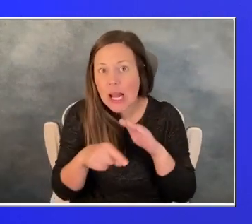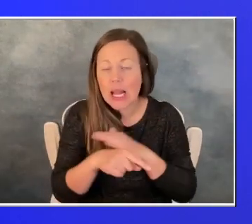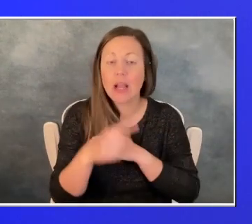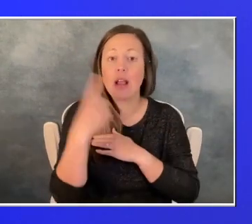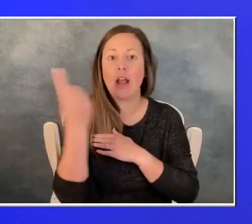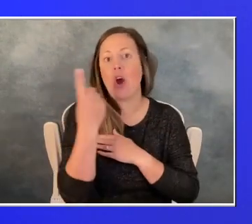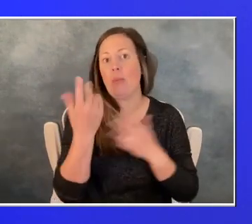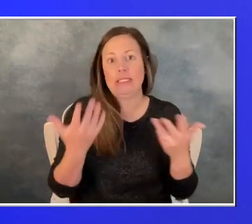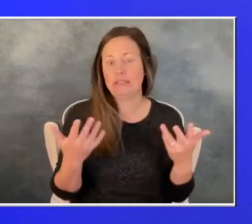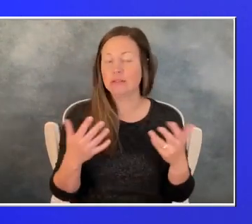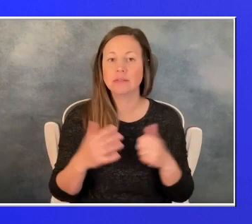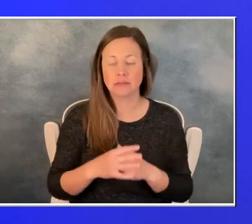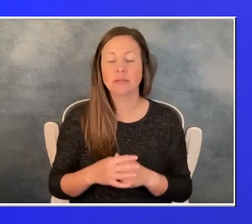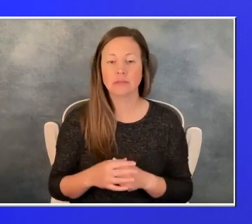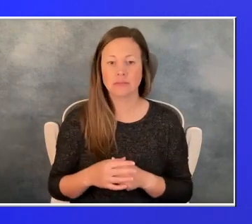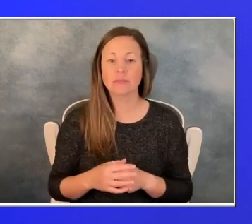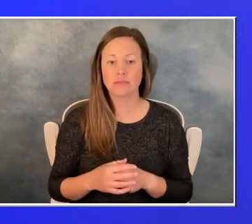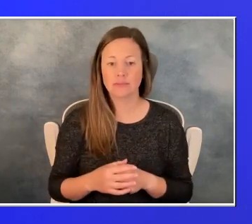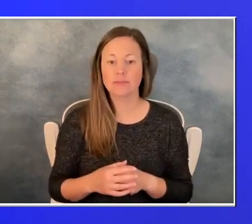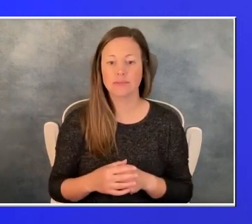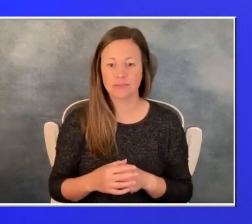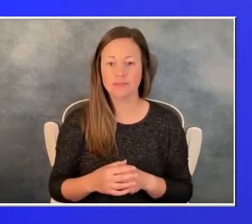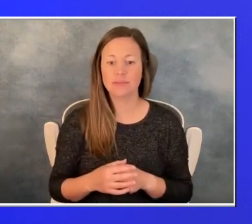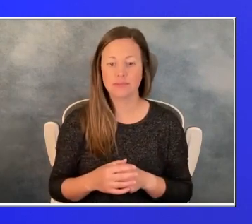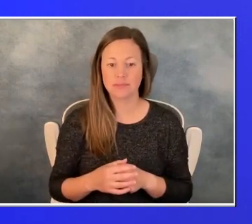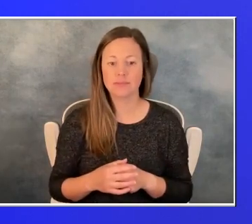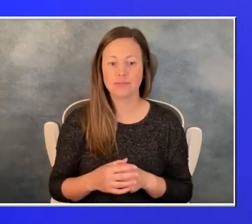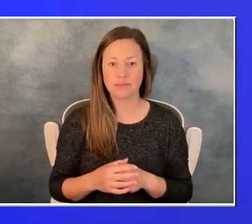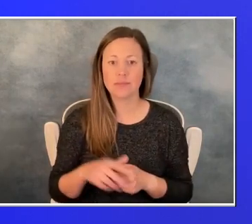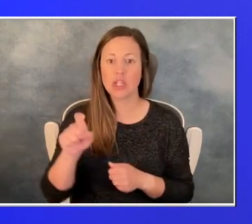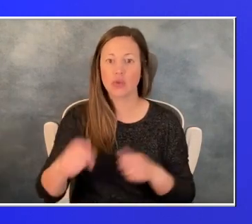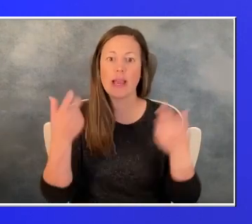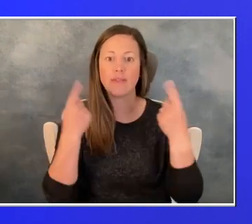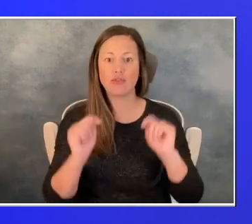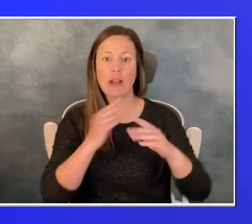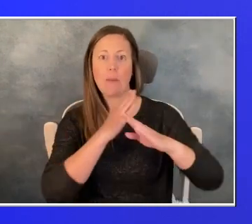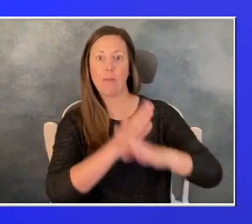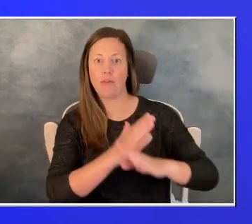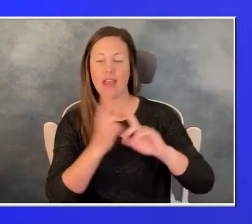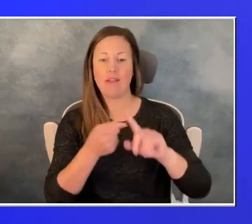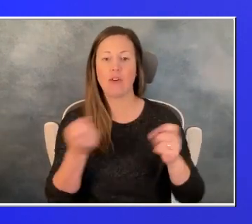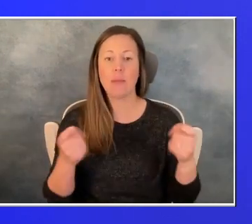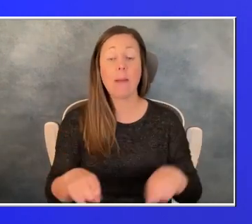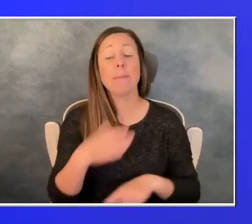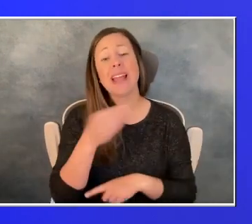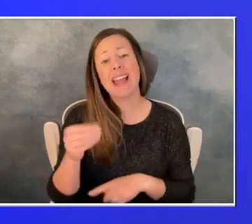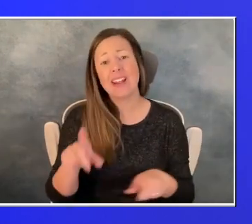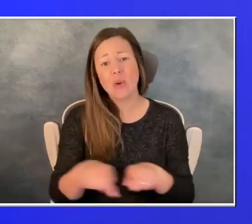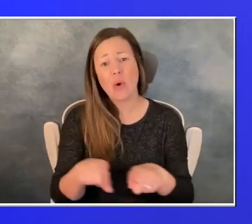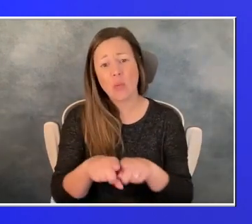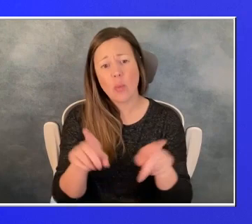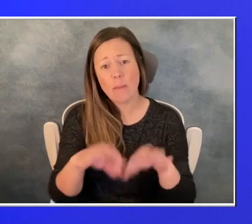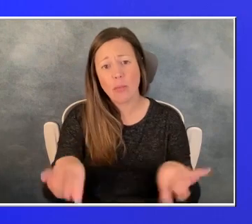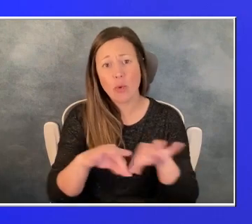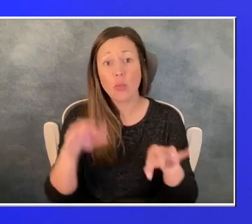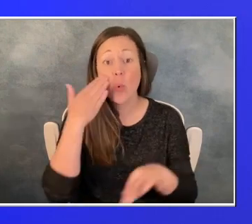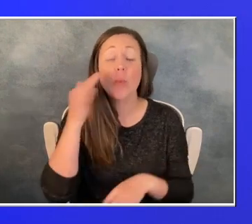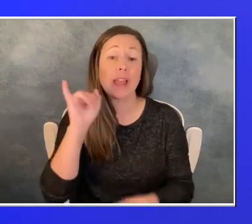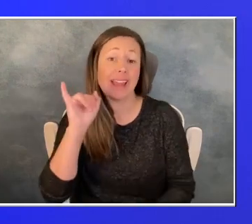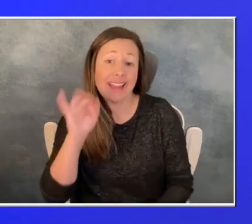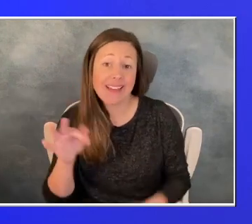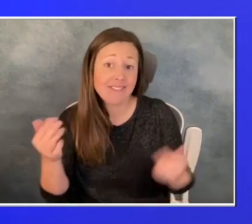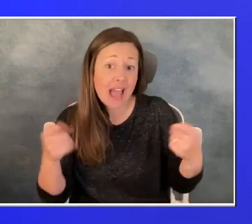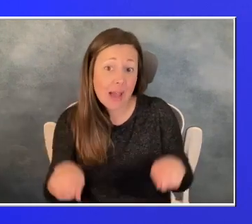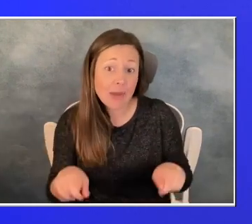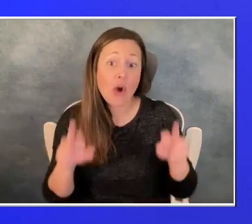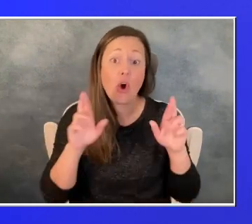so it's what we can do to try to just prevent those from happening, and know that if it happens, hopefully not when,